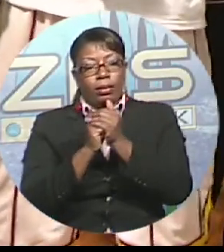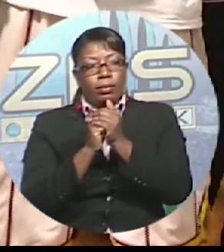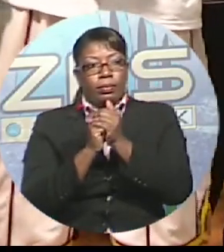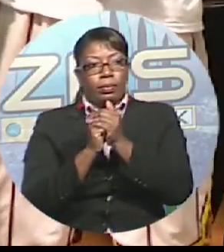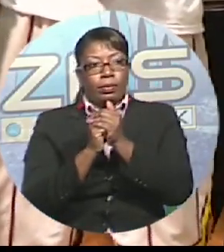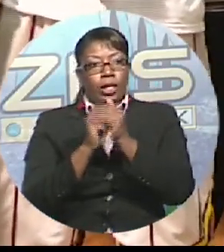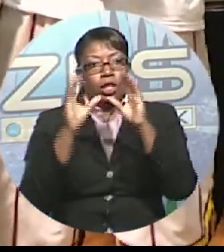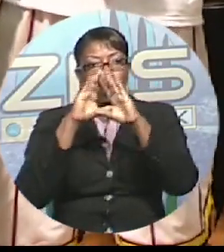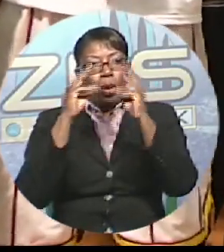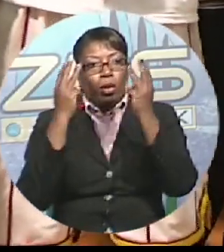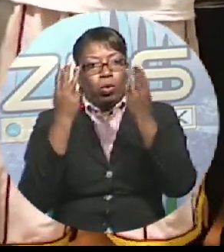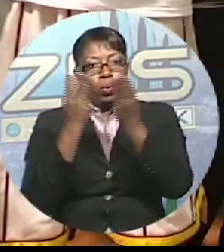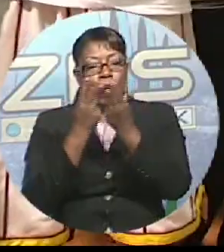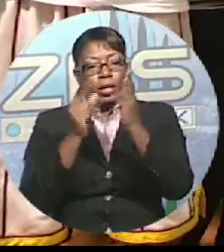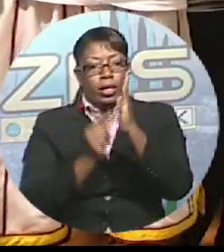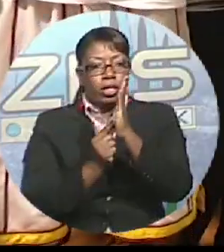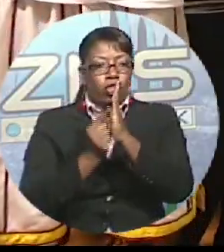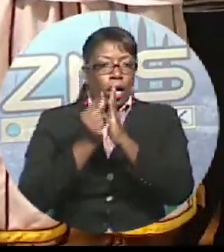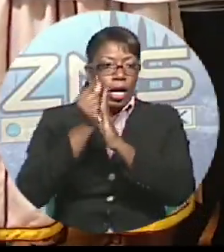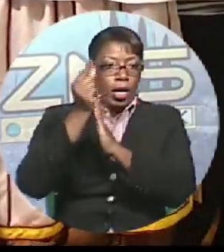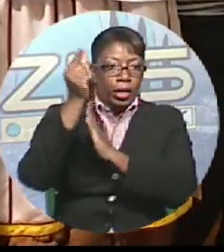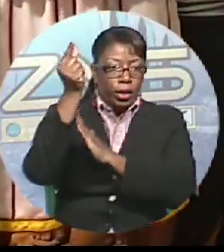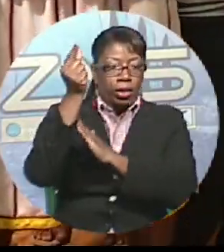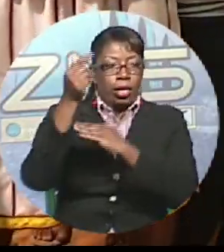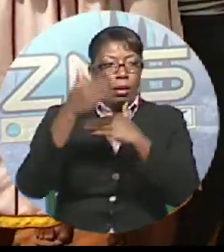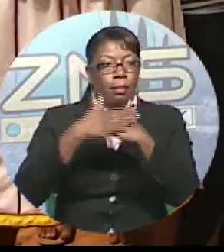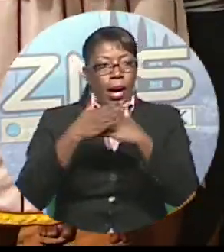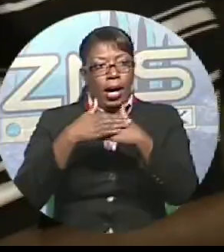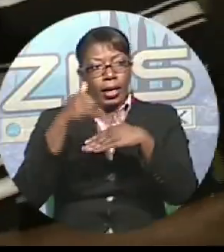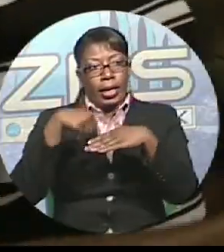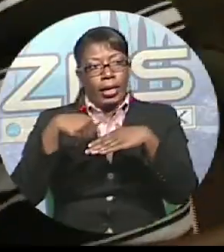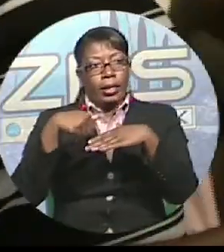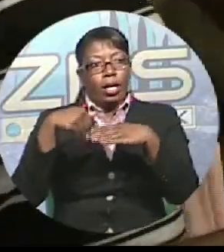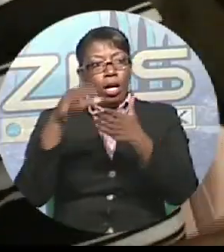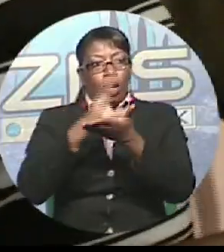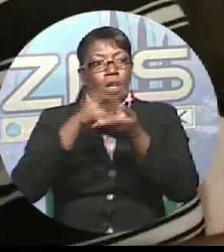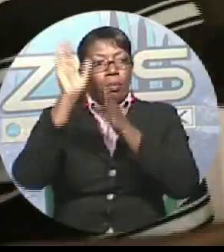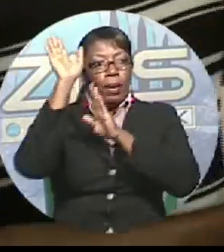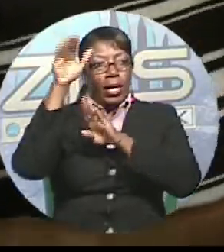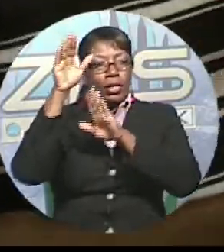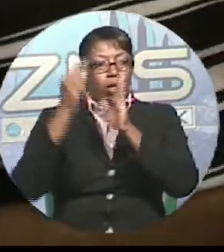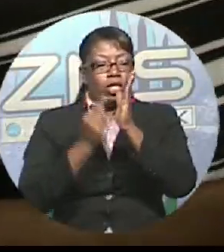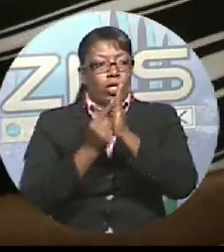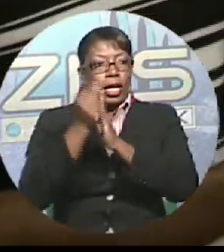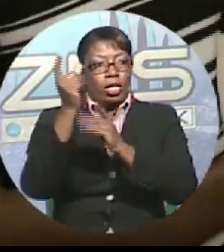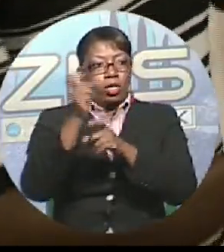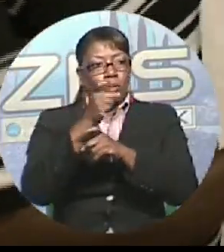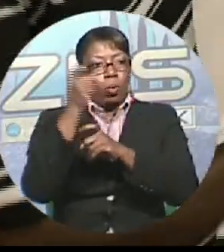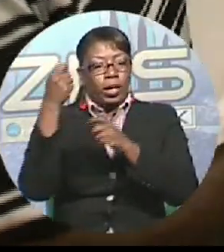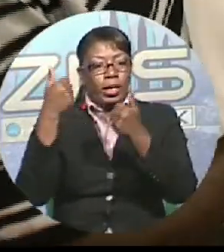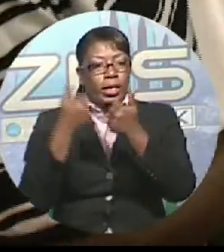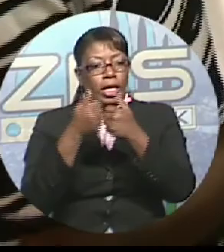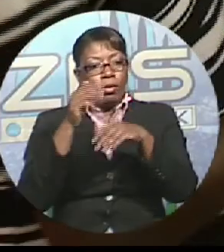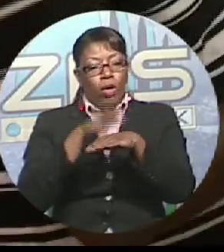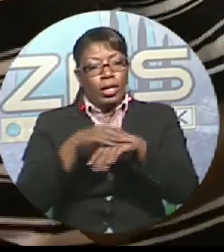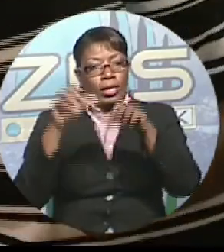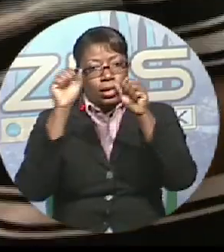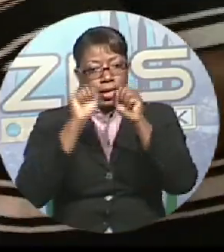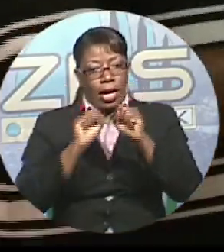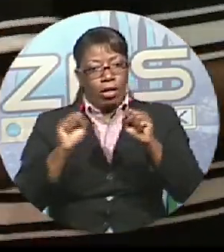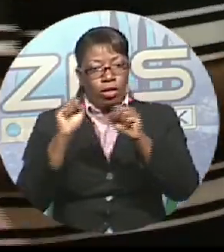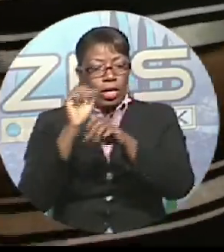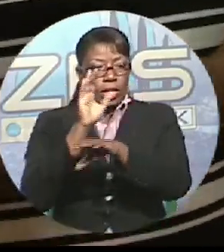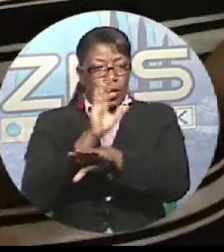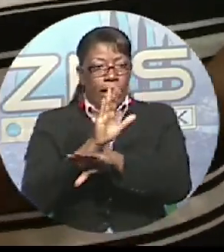Commonwealth Bank Giants are back on the mountaintop in the New Providence Basketball Association. The Giants won Game 7 on Saturday night to dethrone the